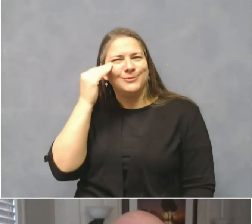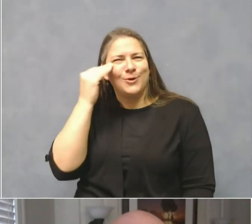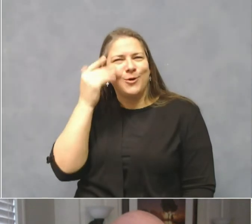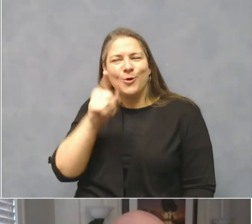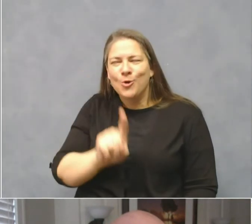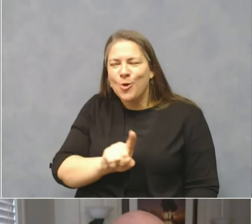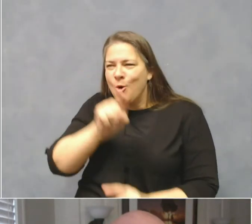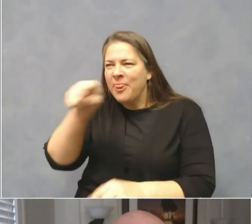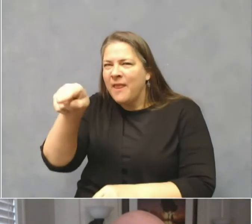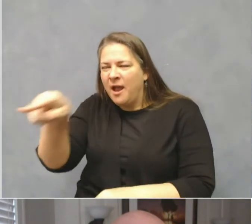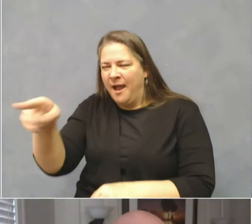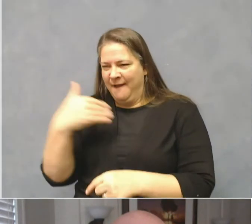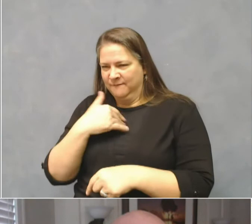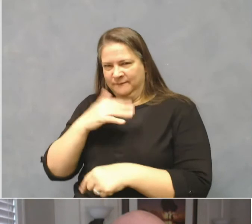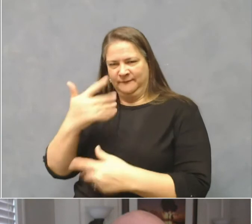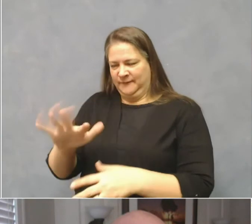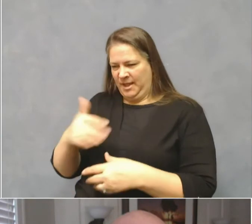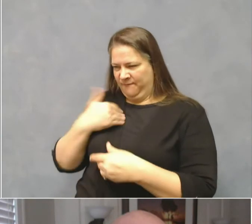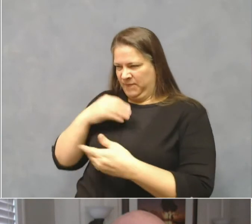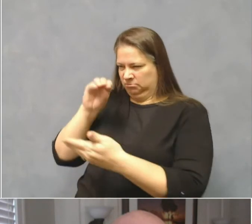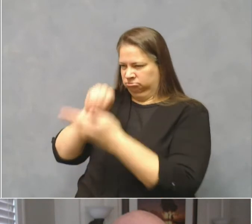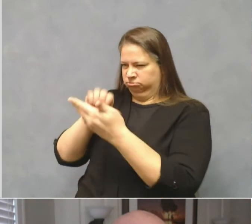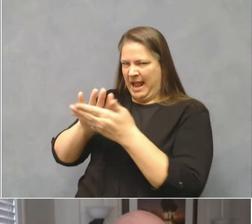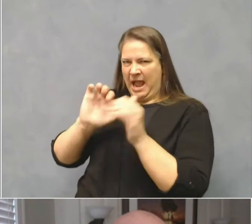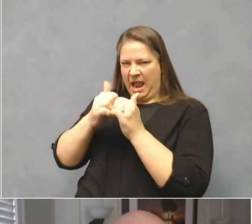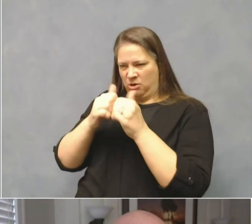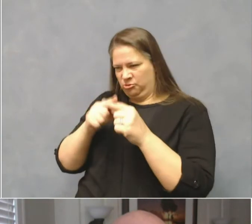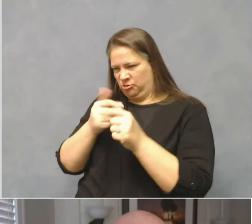a natural manner to make that happen and happen